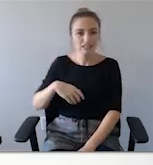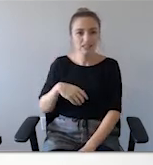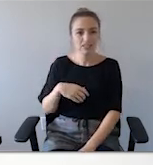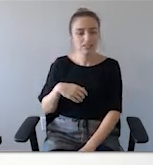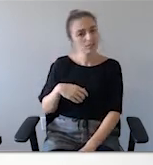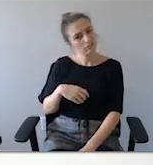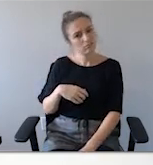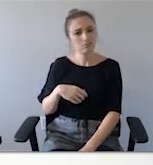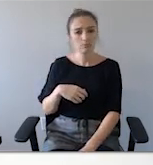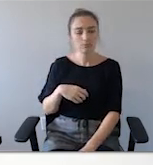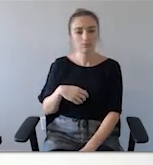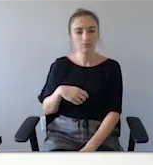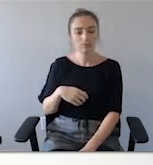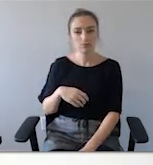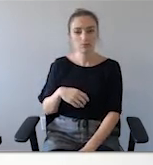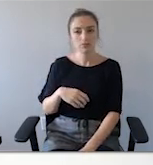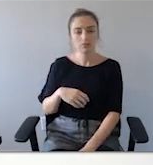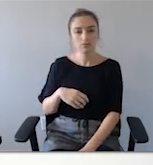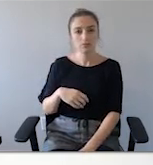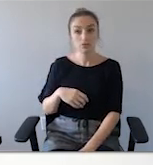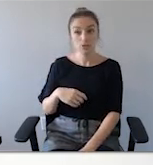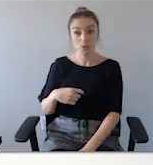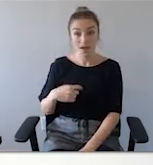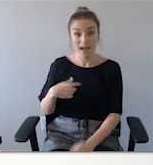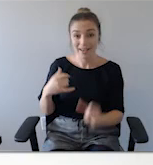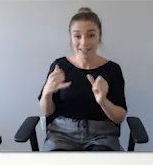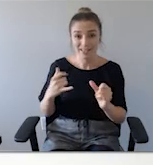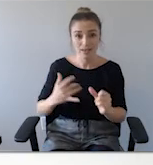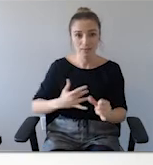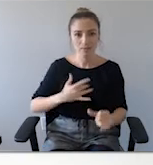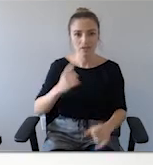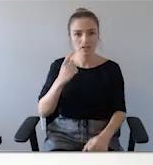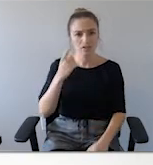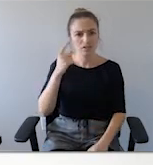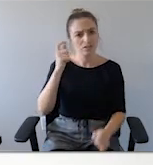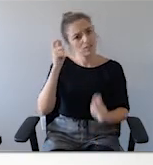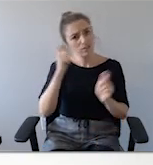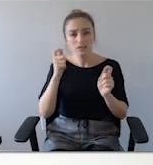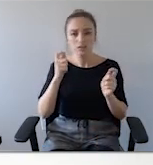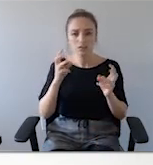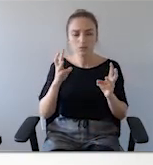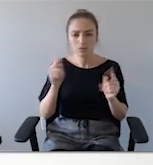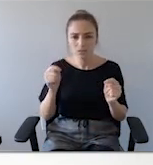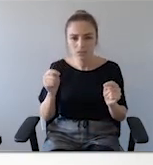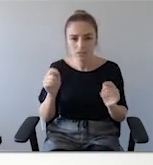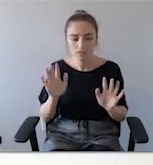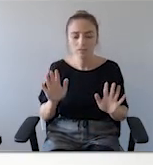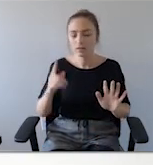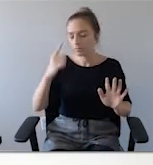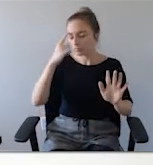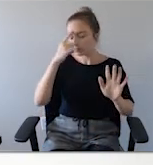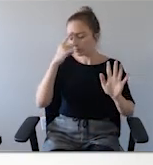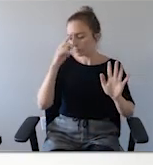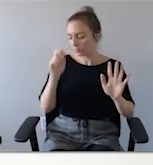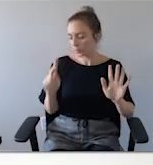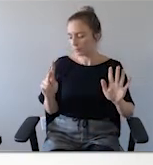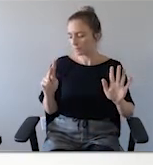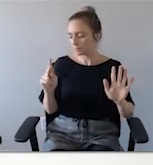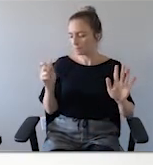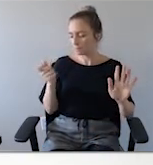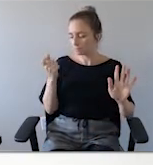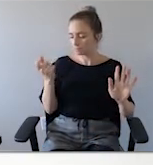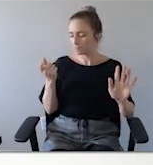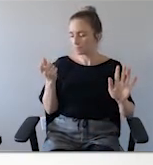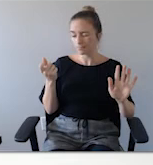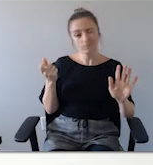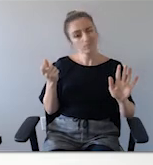So I did what you guys just did. I was like, what? And so I thought, okay, it's me. Let me just, because I had all these,